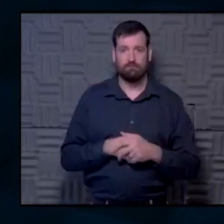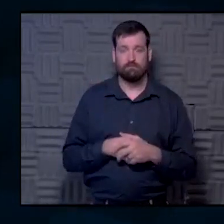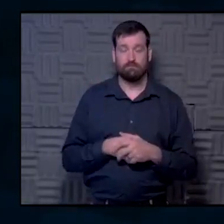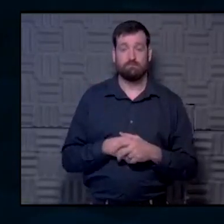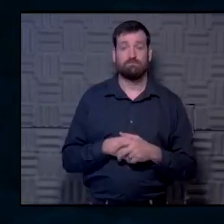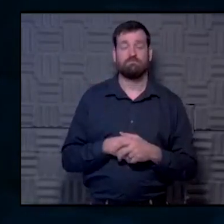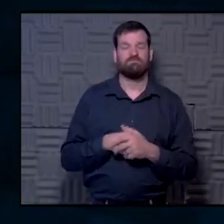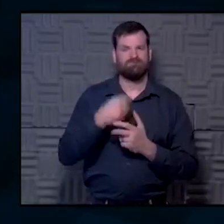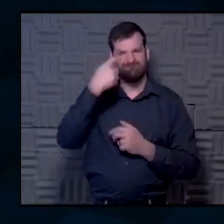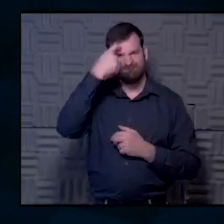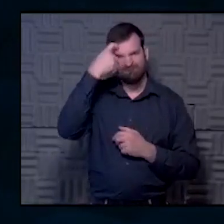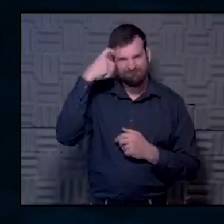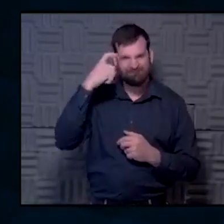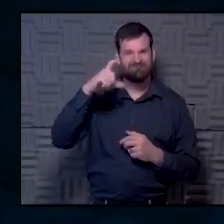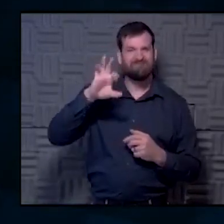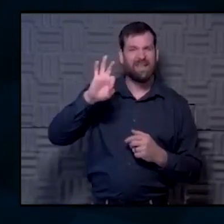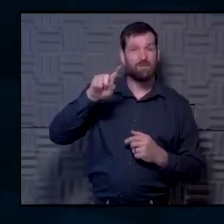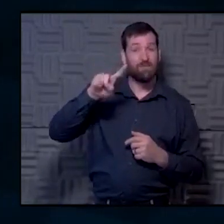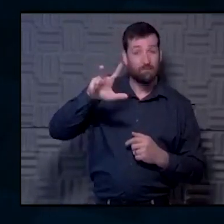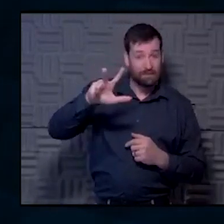913-588-1227. Burn it into your brain,